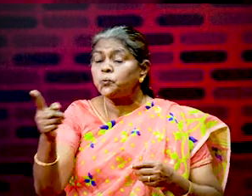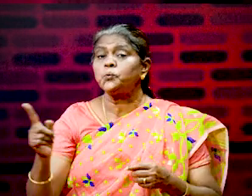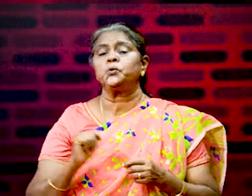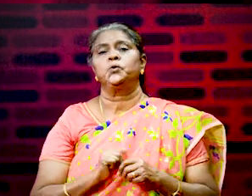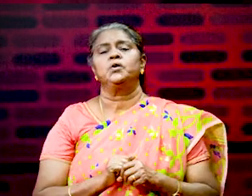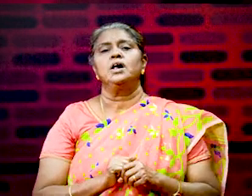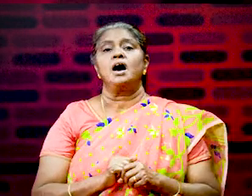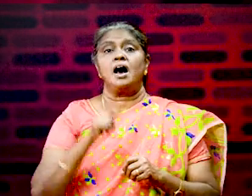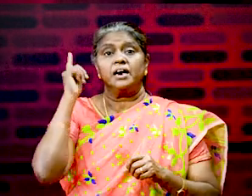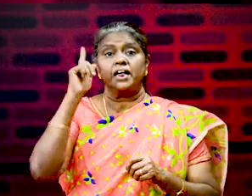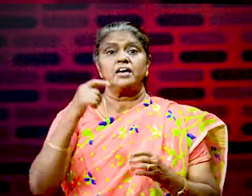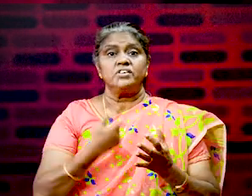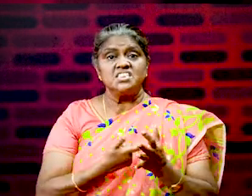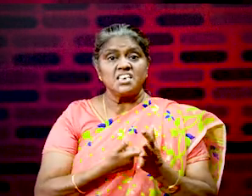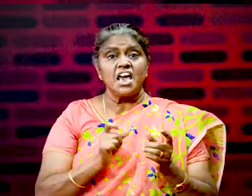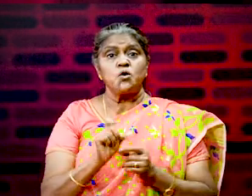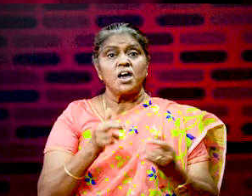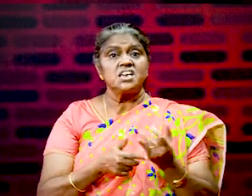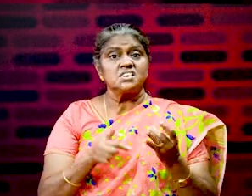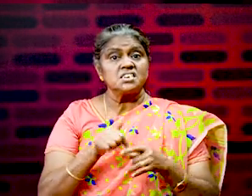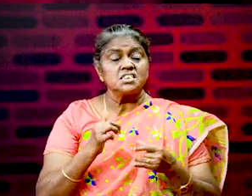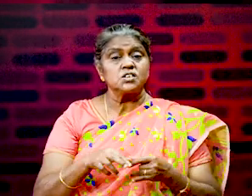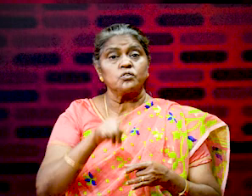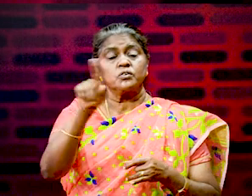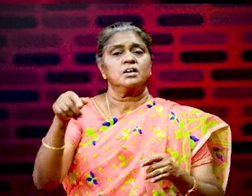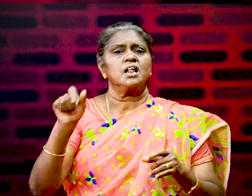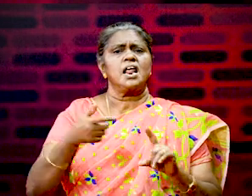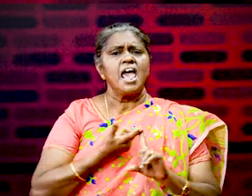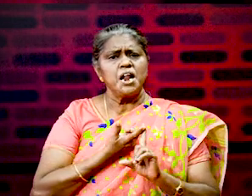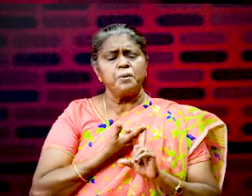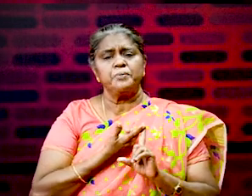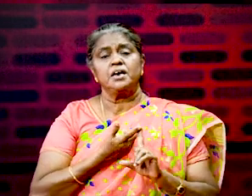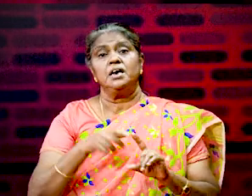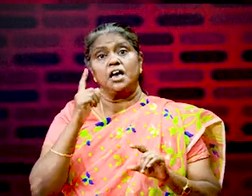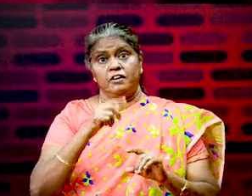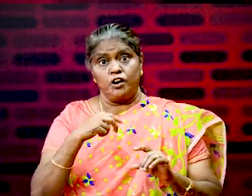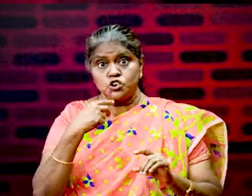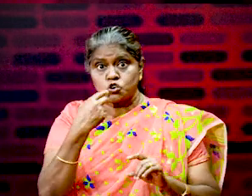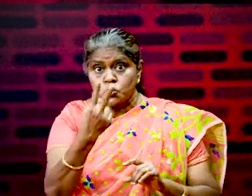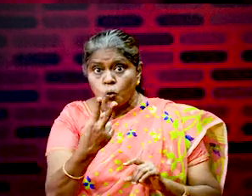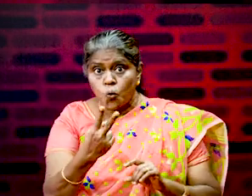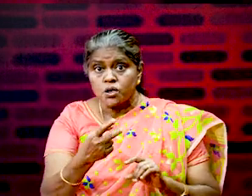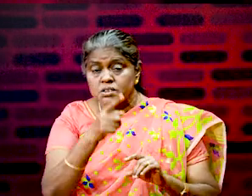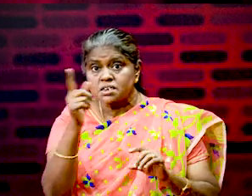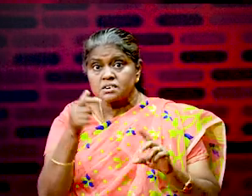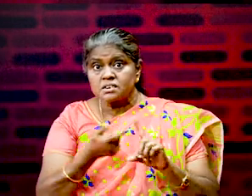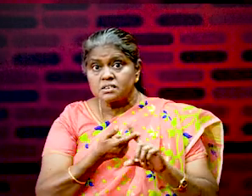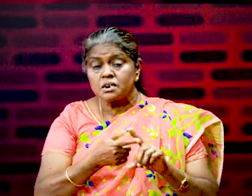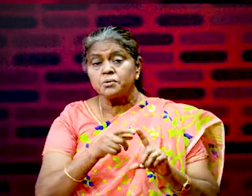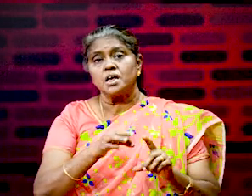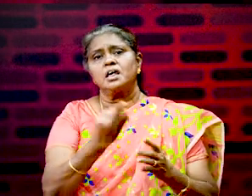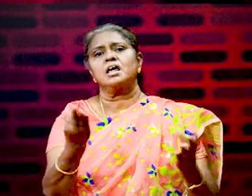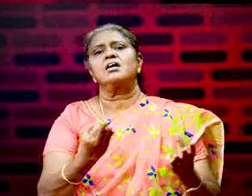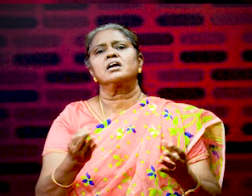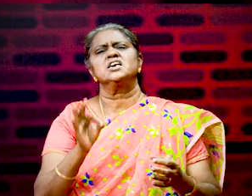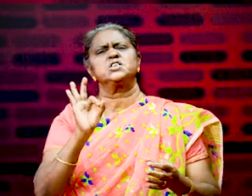your enemies, and he will show his justice in your life in a very special way. When Abraham was praying